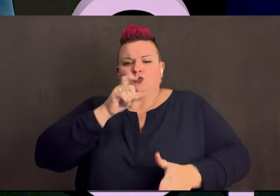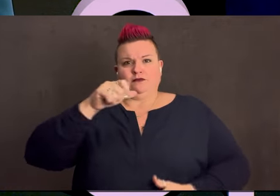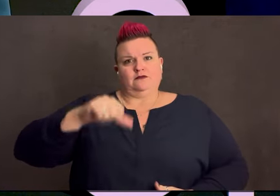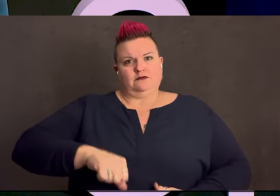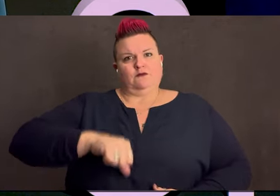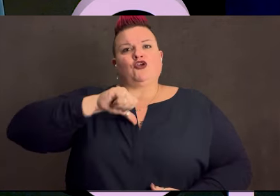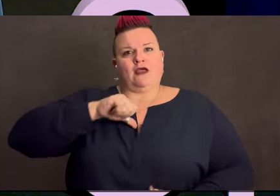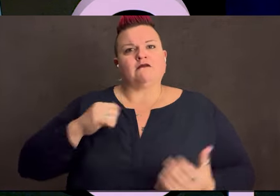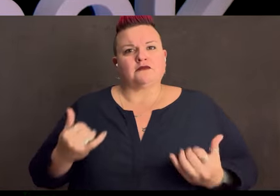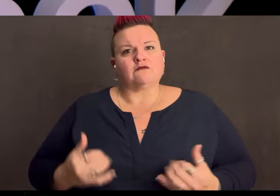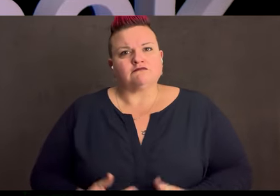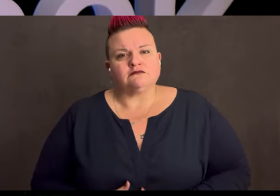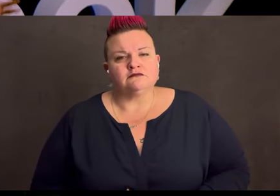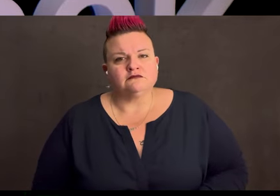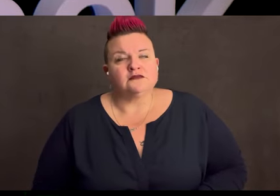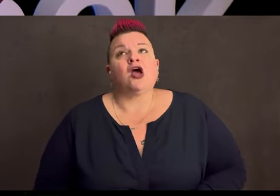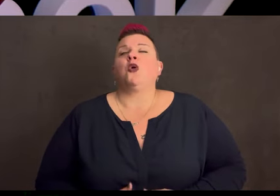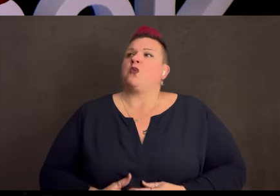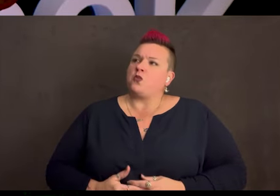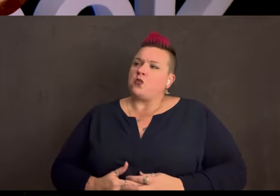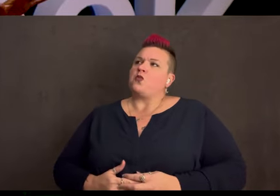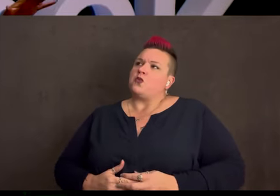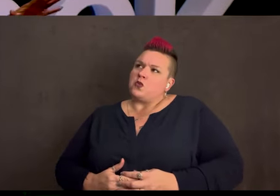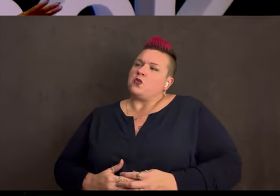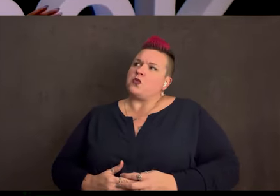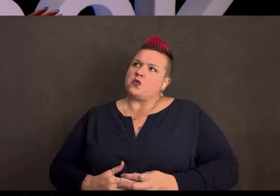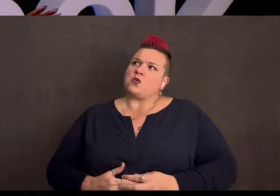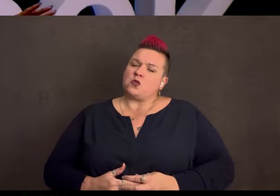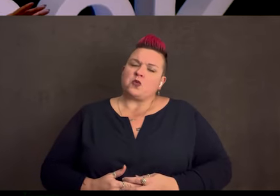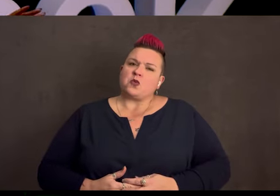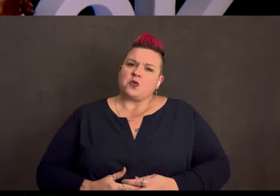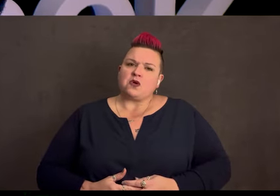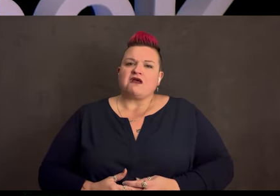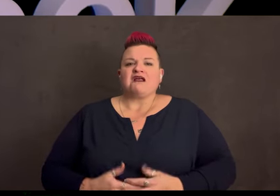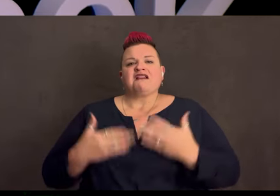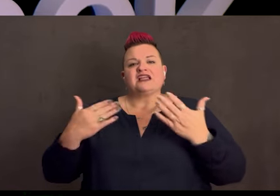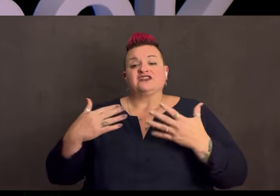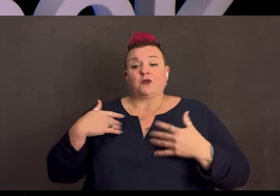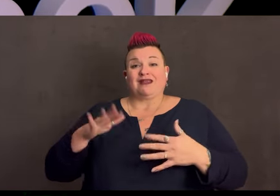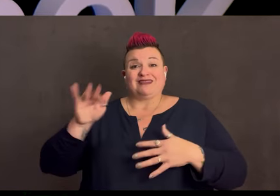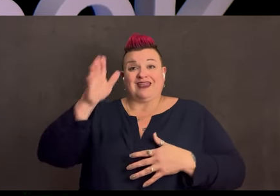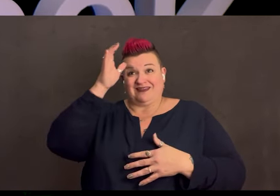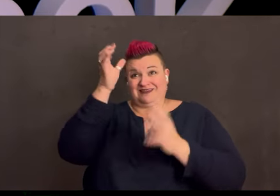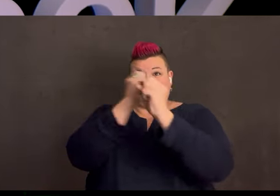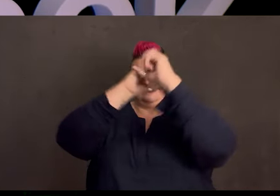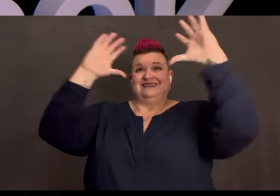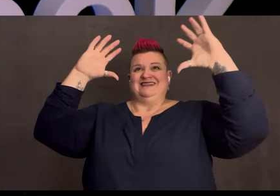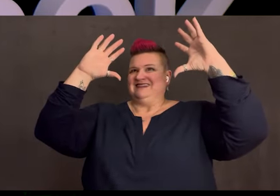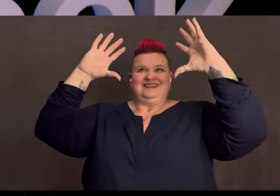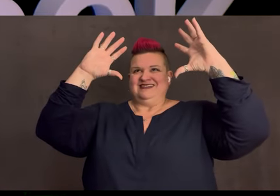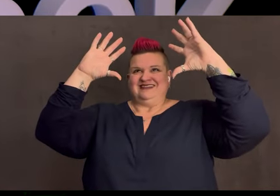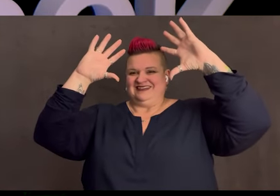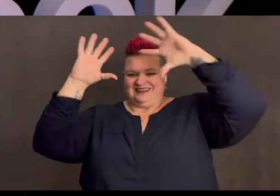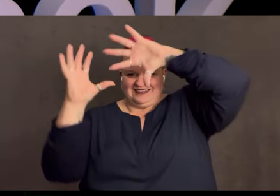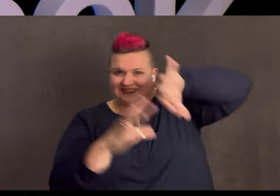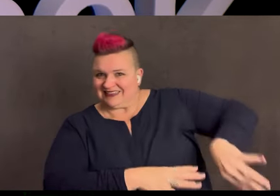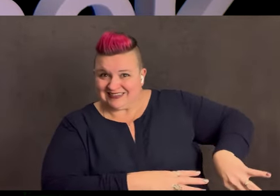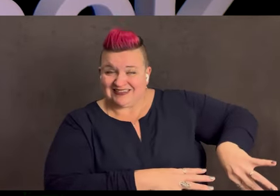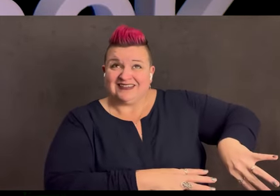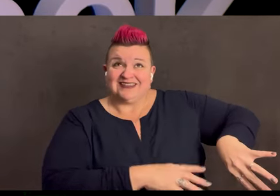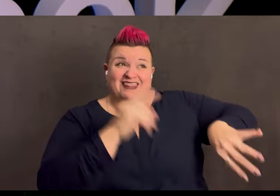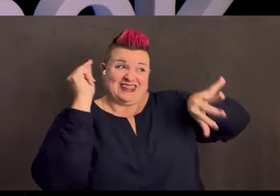you proud. So I'm like, you know what? Let's flip the switch on the whole disability